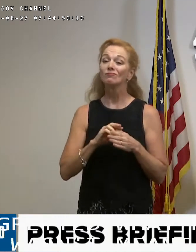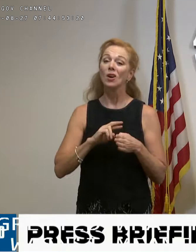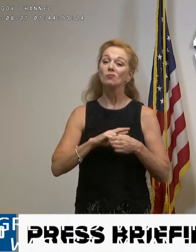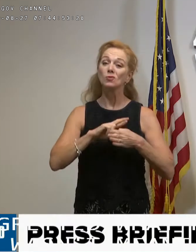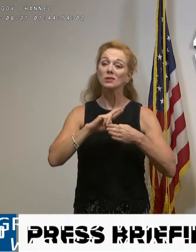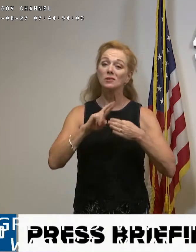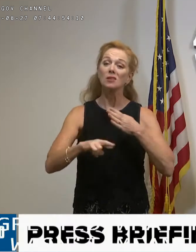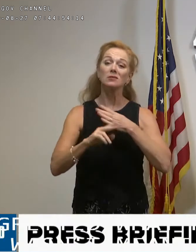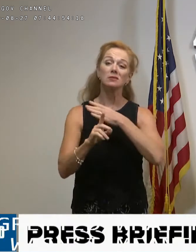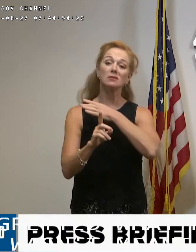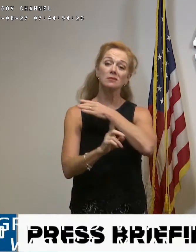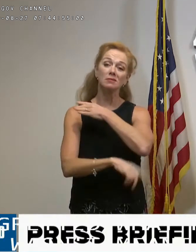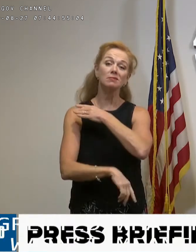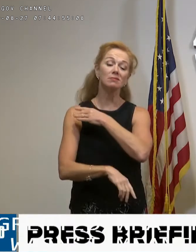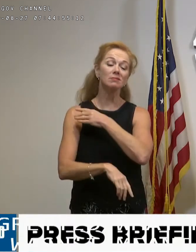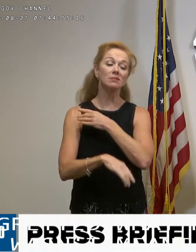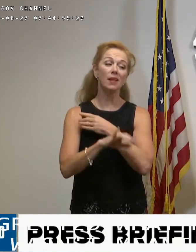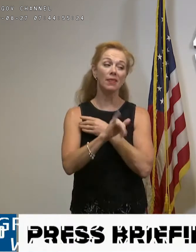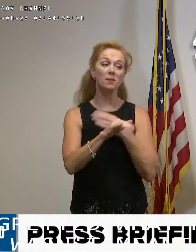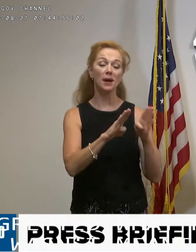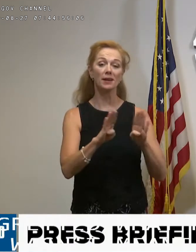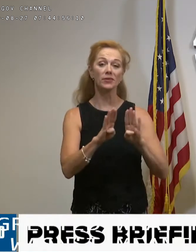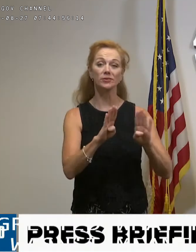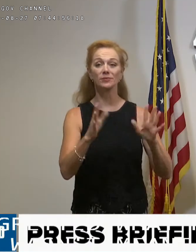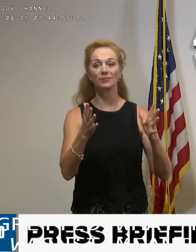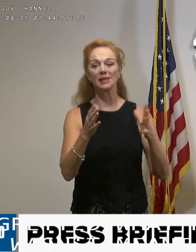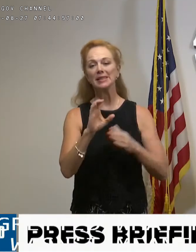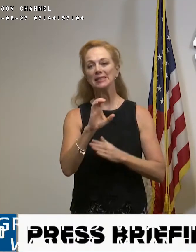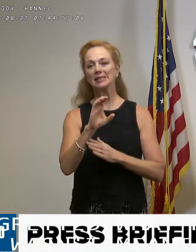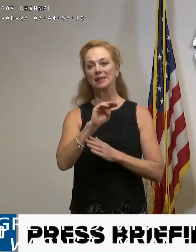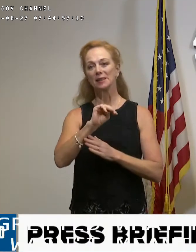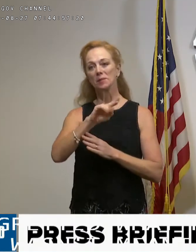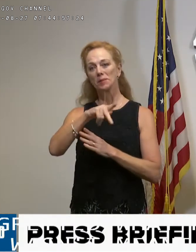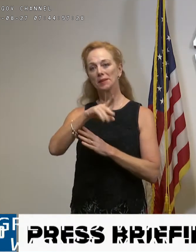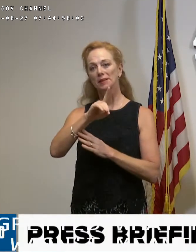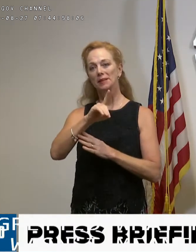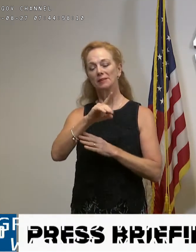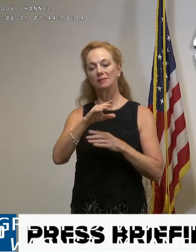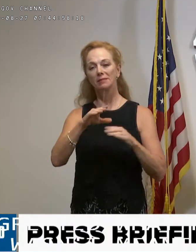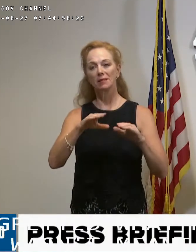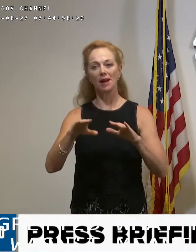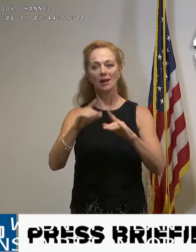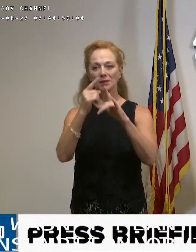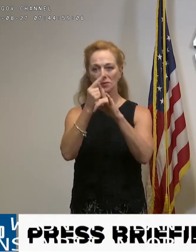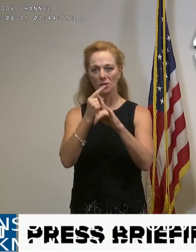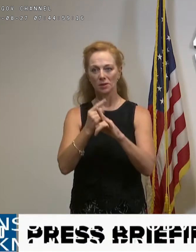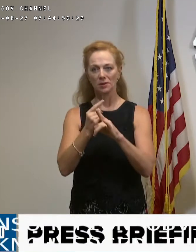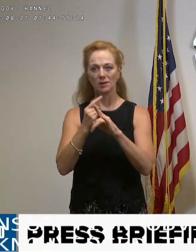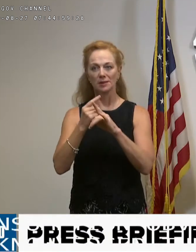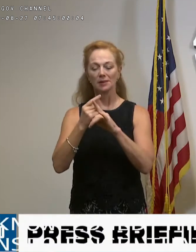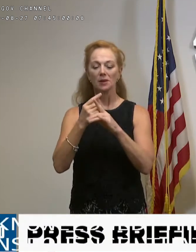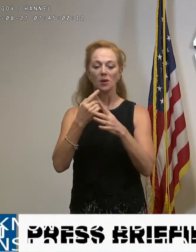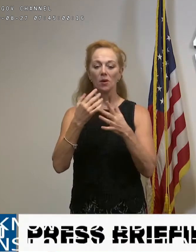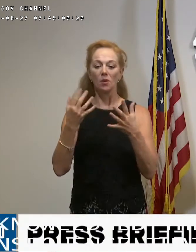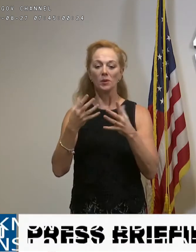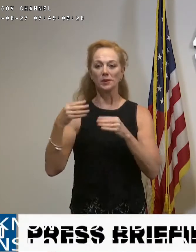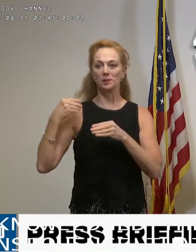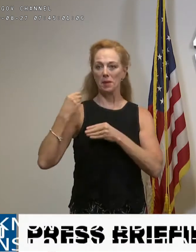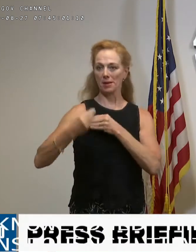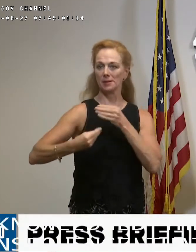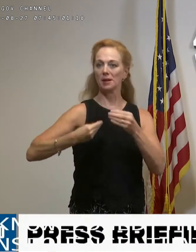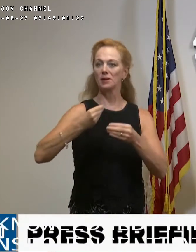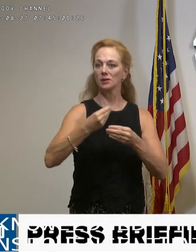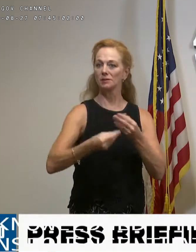consequences that come with those behaviors. So I think CMPD acted appropriately in what we passed down on